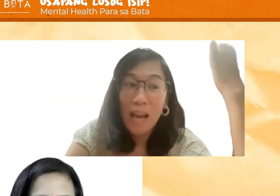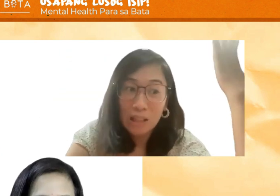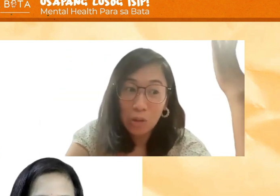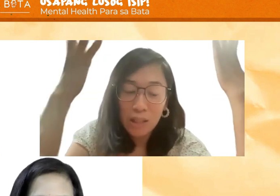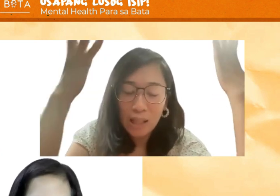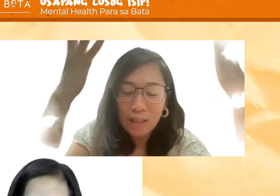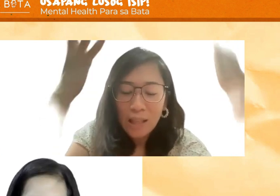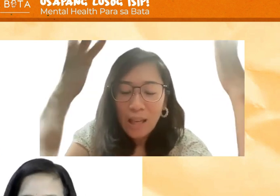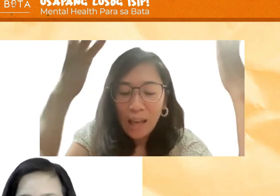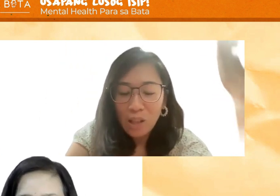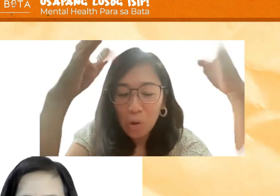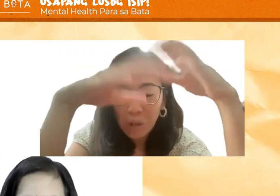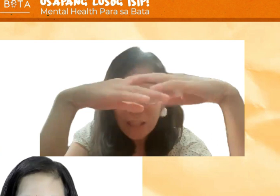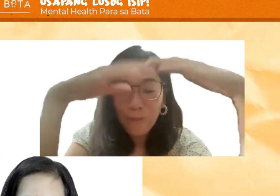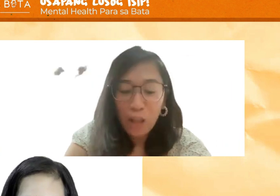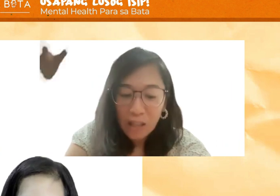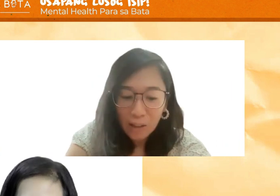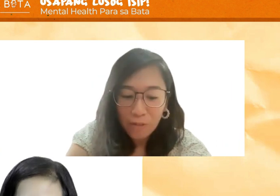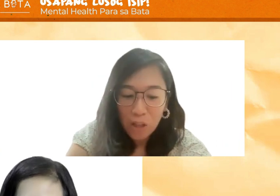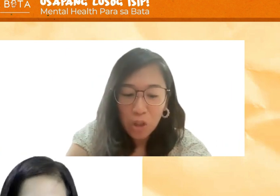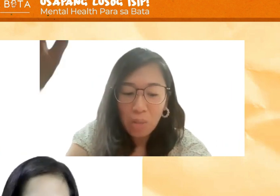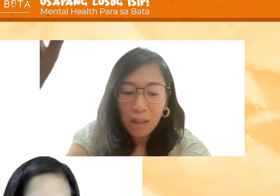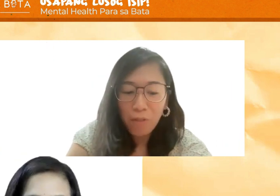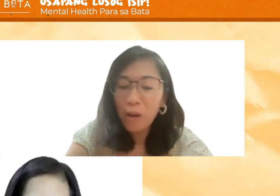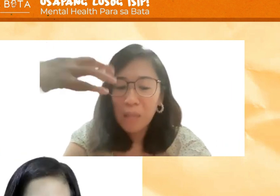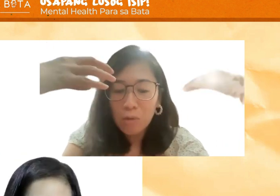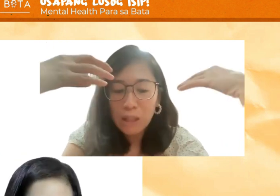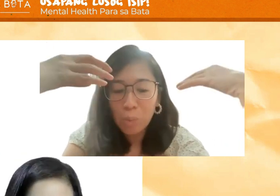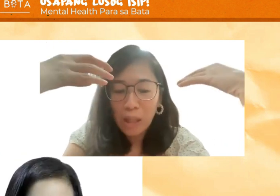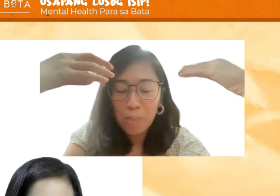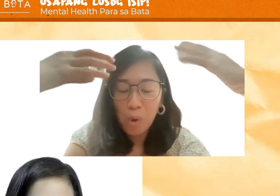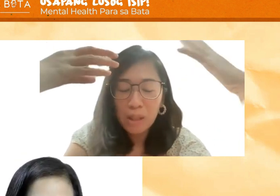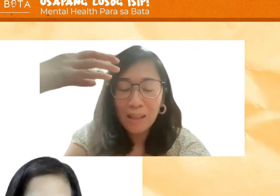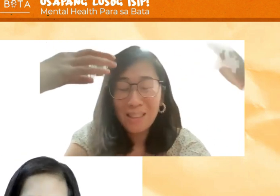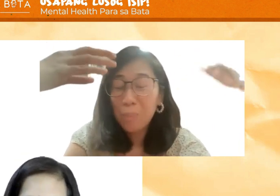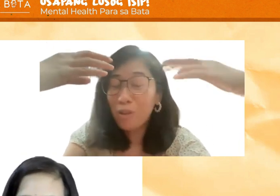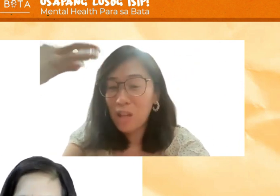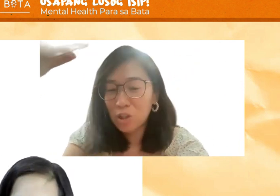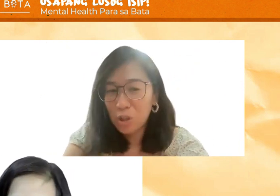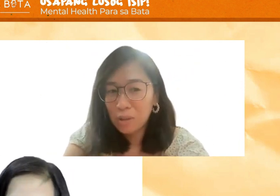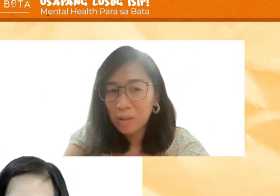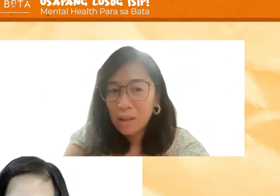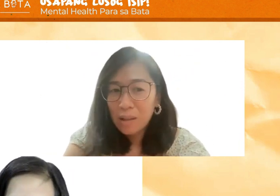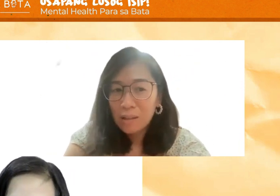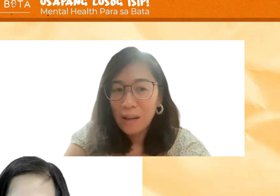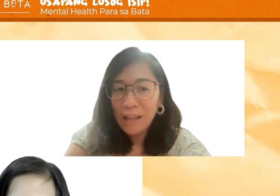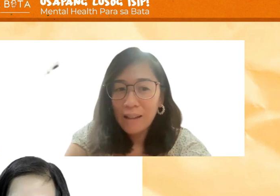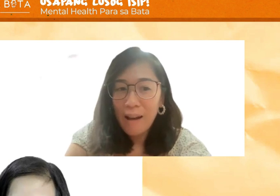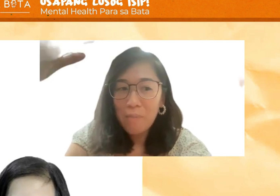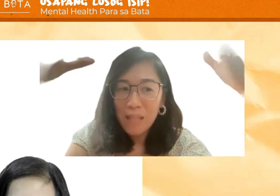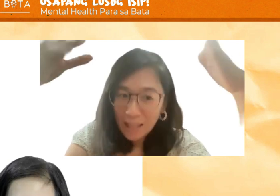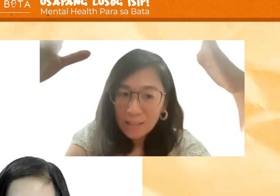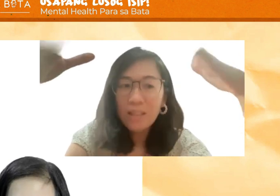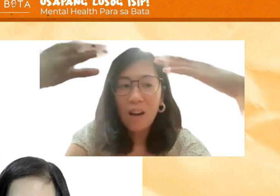intentionally relax those things. And that's for intervention. But for me, what's more important is the prevention,